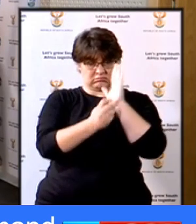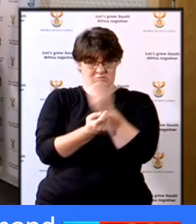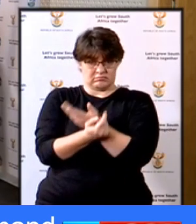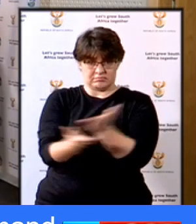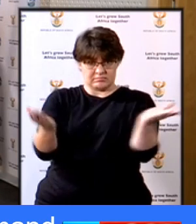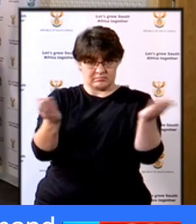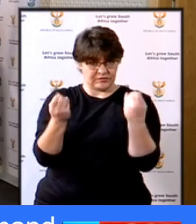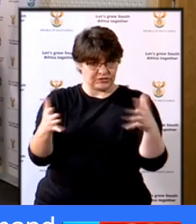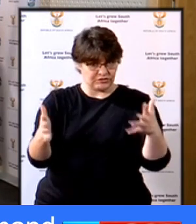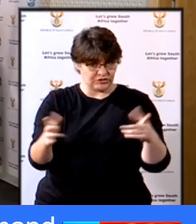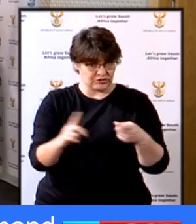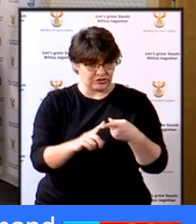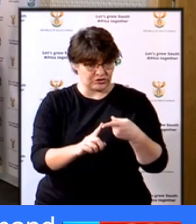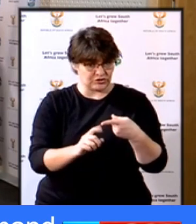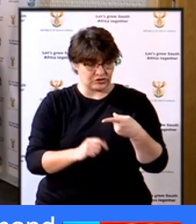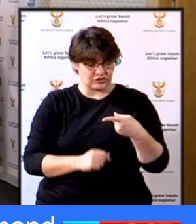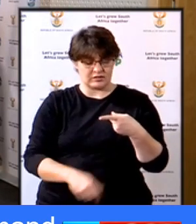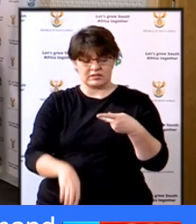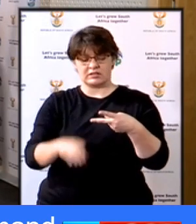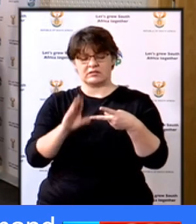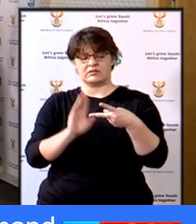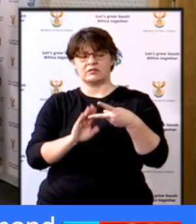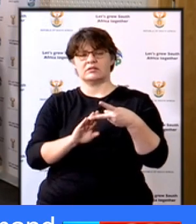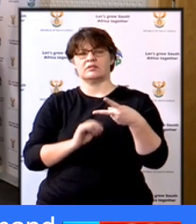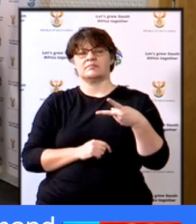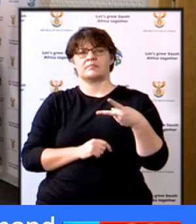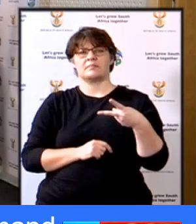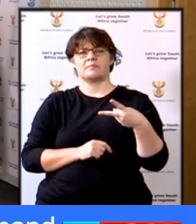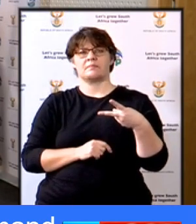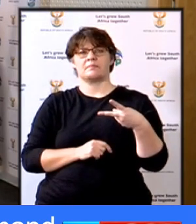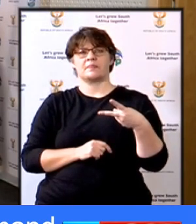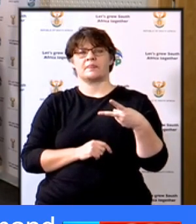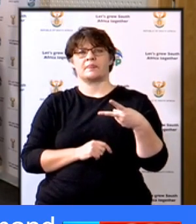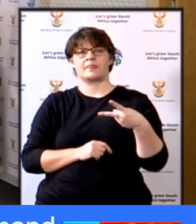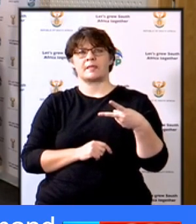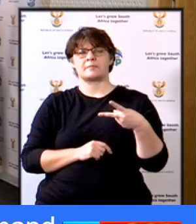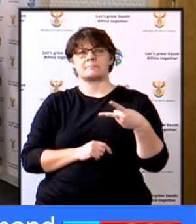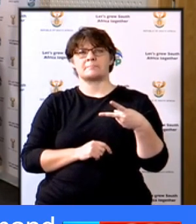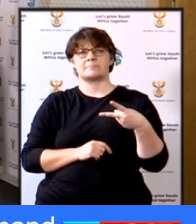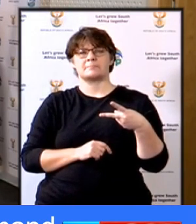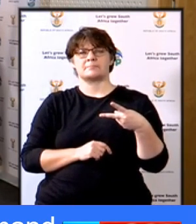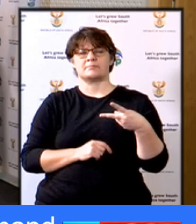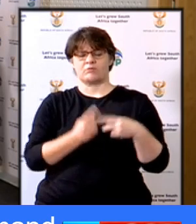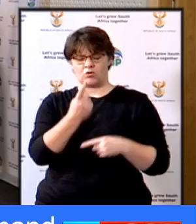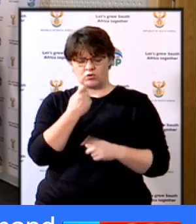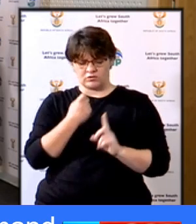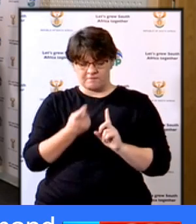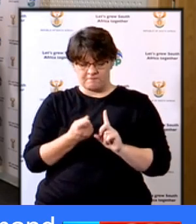Then there's a question from